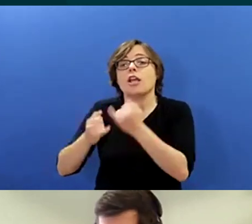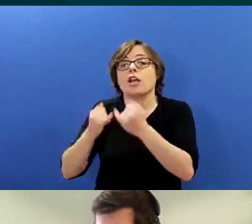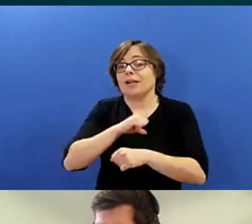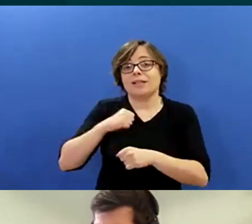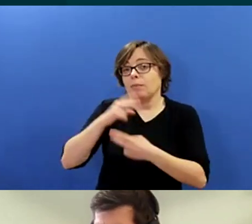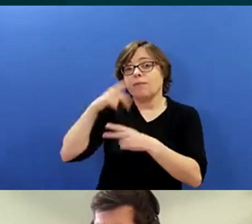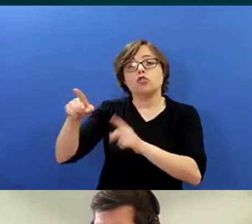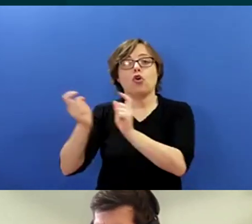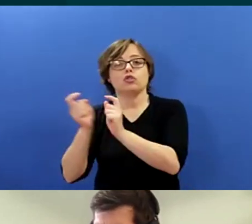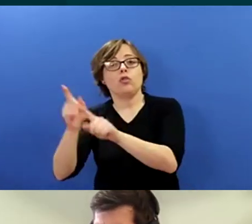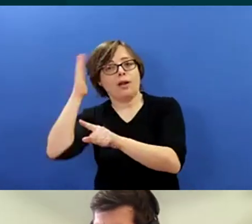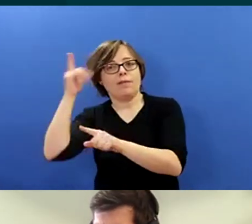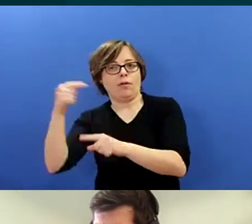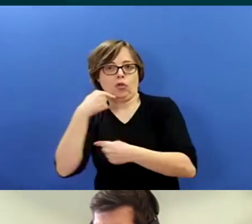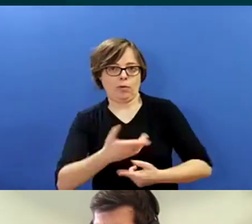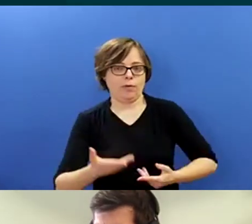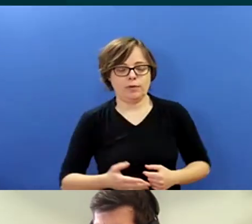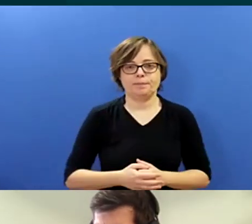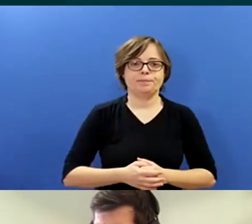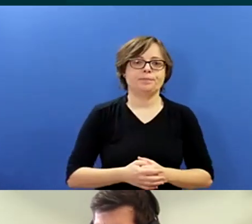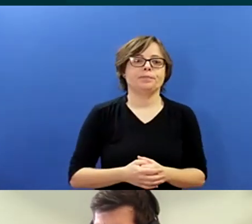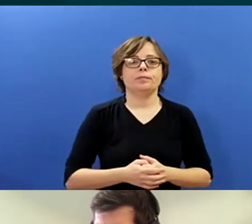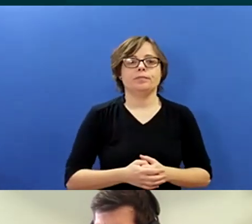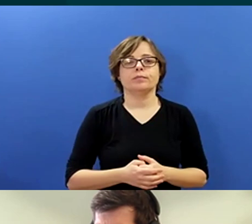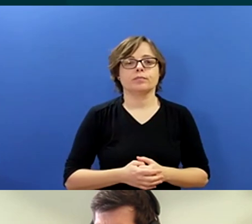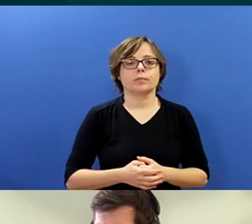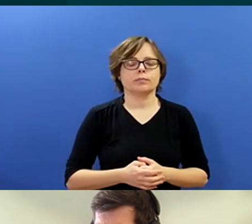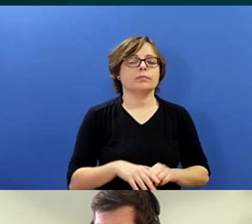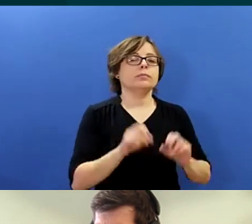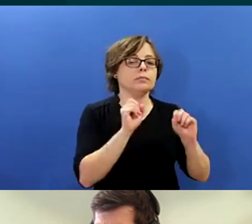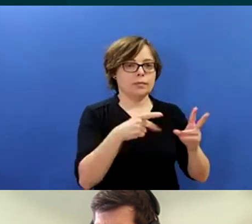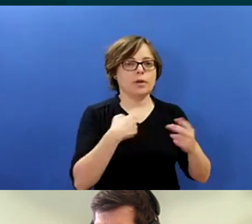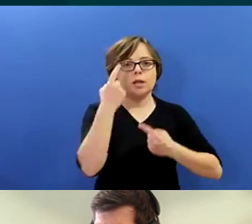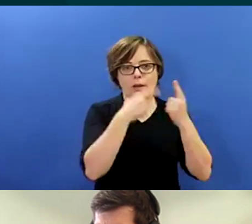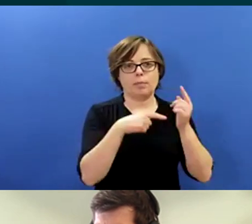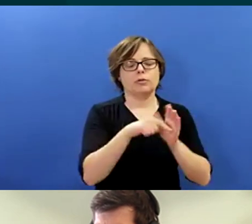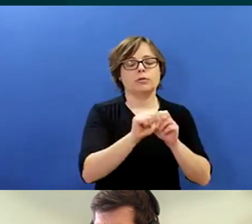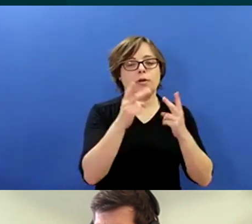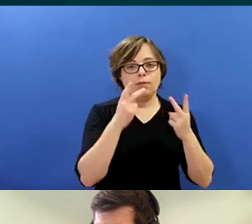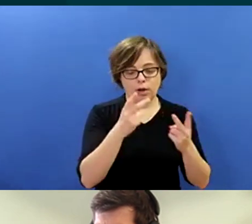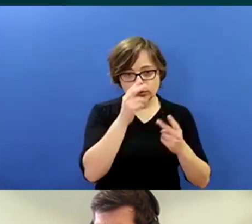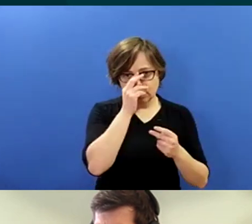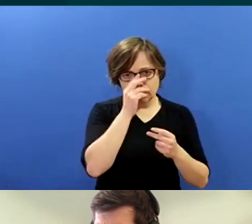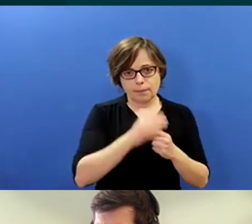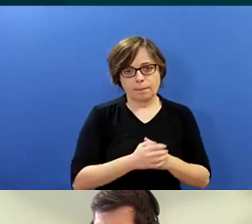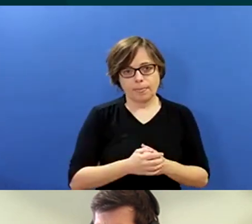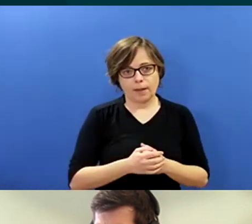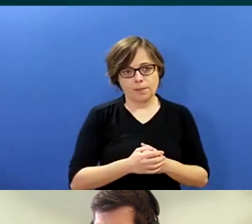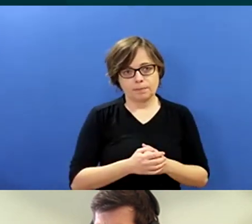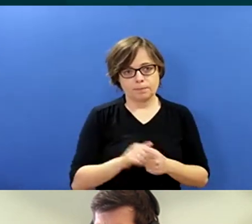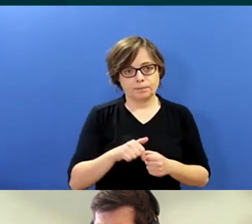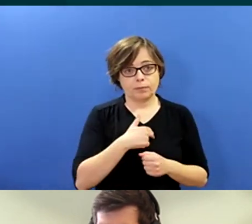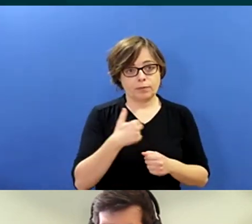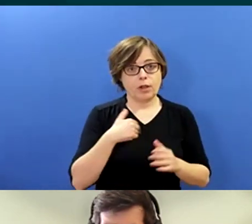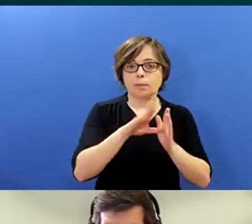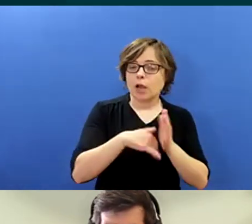That's very important. We in the climate idea, in our city districts and the neighborhoods, we have different